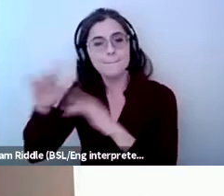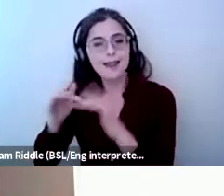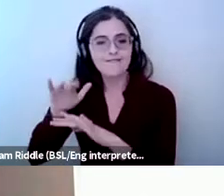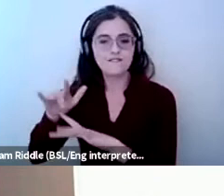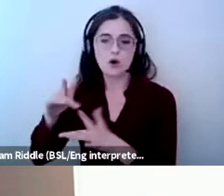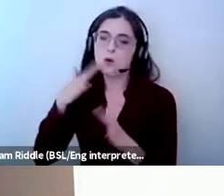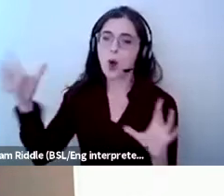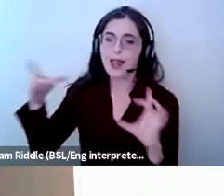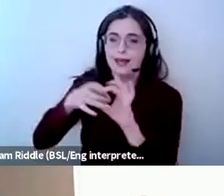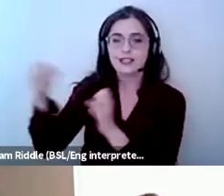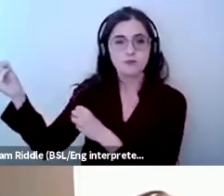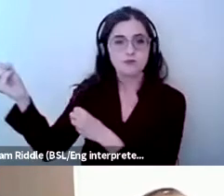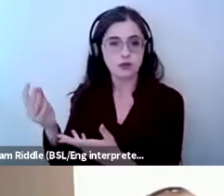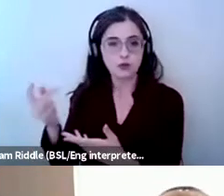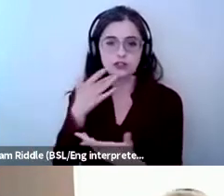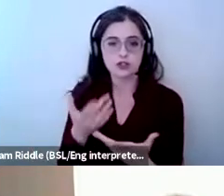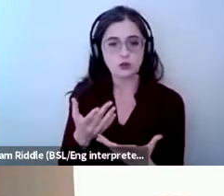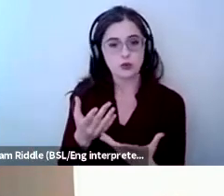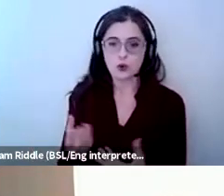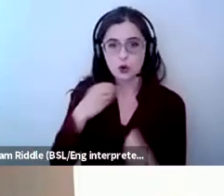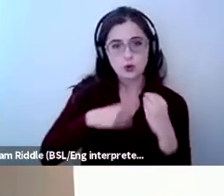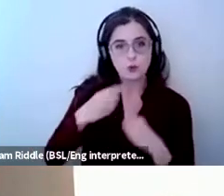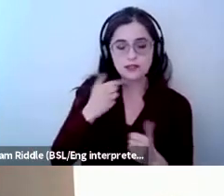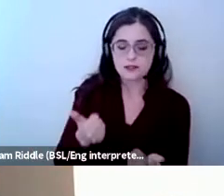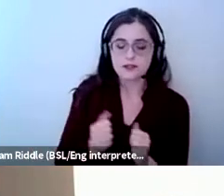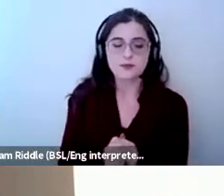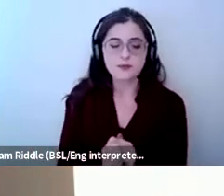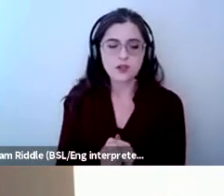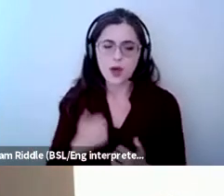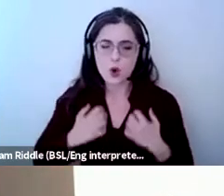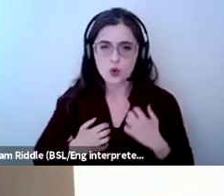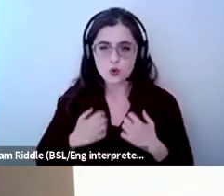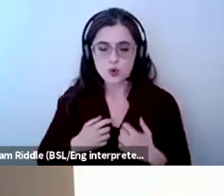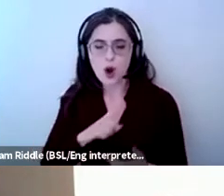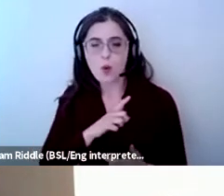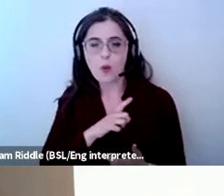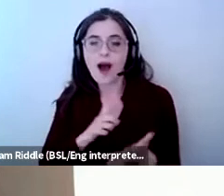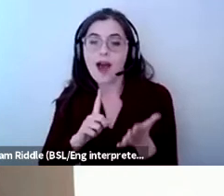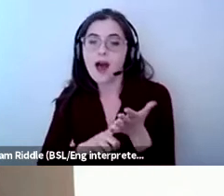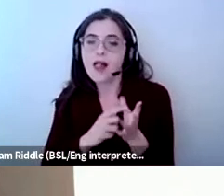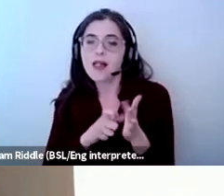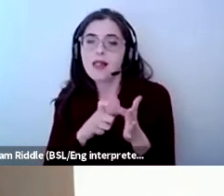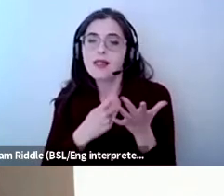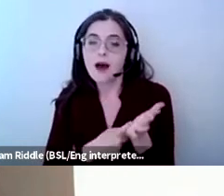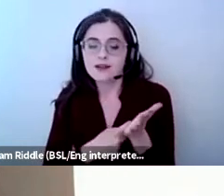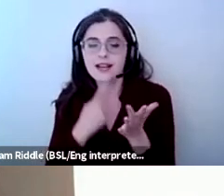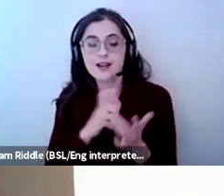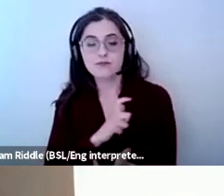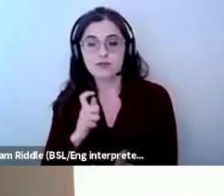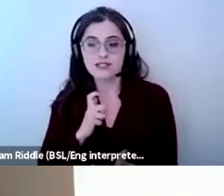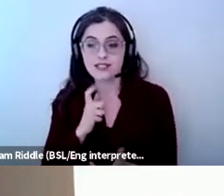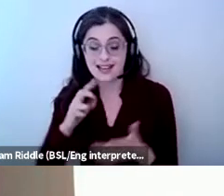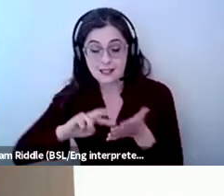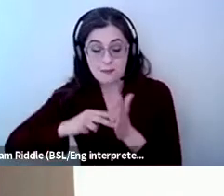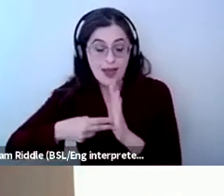We are particularly excited to hear from Lynn today, as the larder in Preston has plans to become a local food hub within